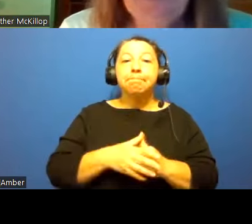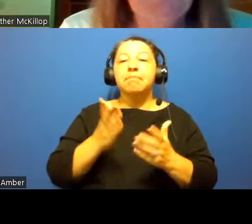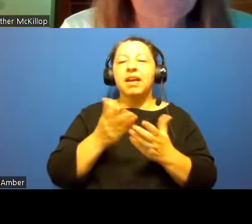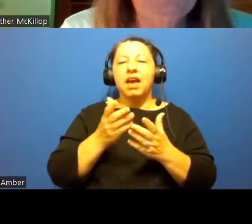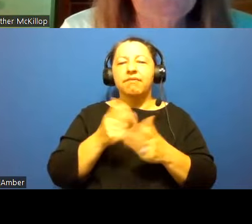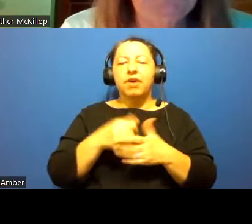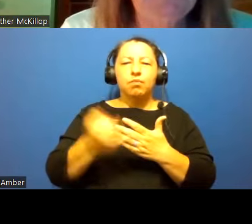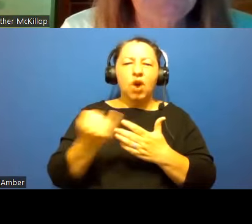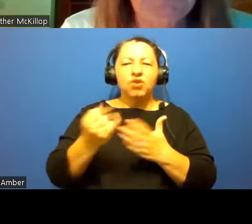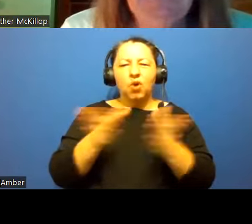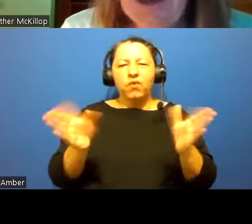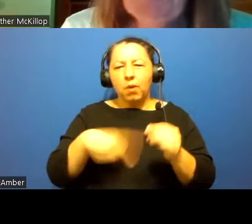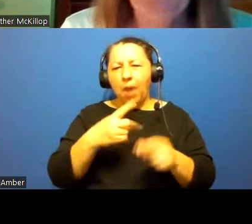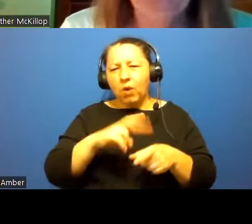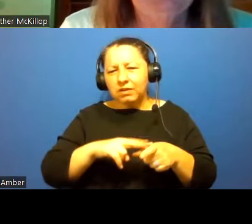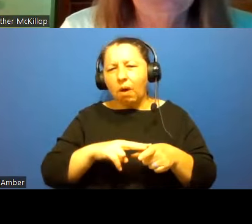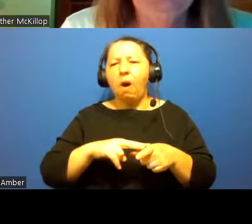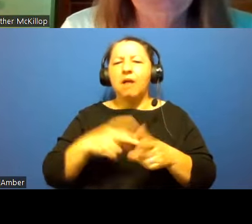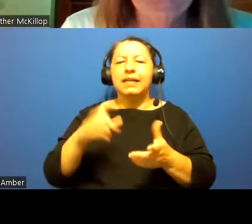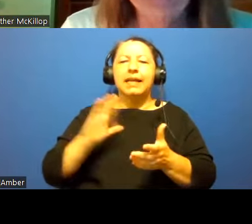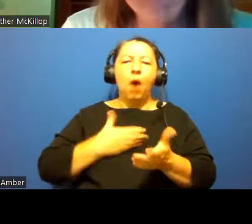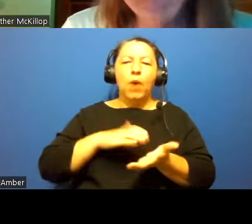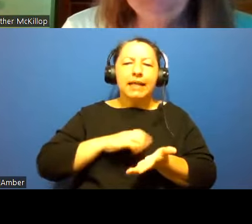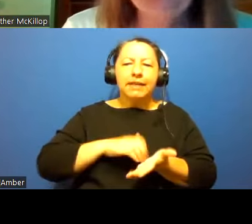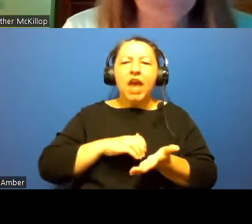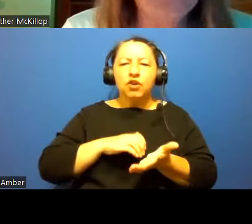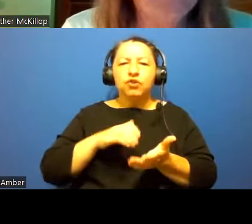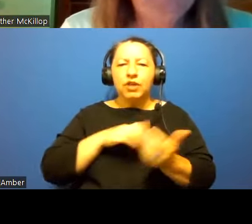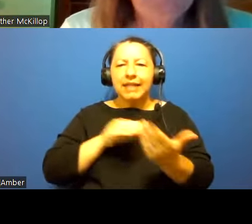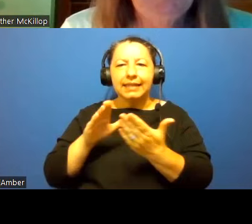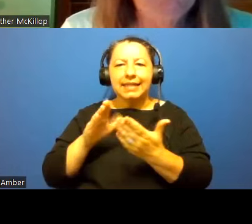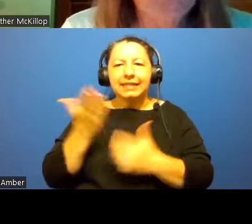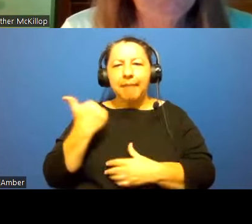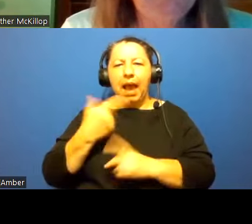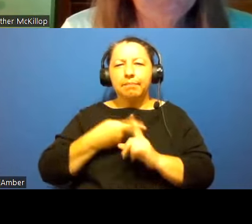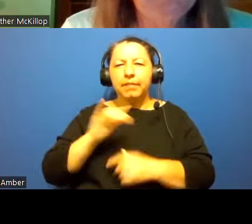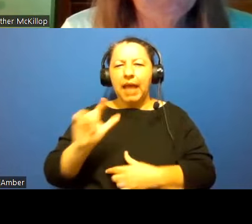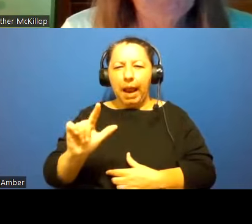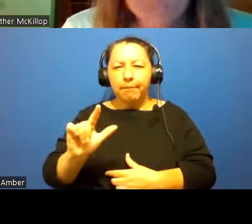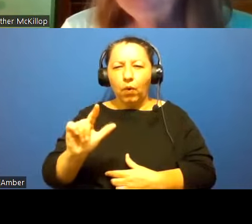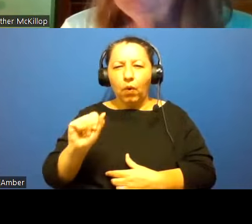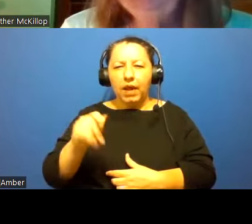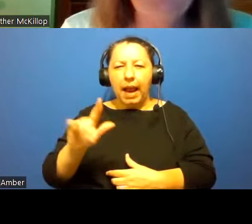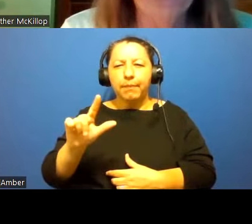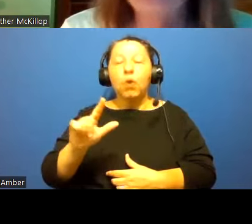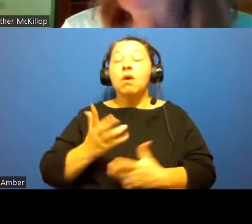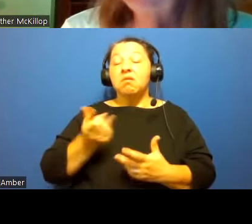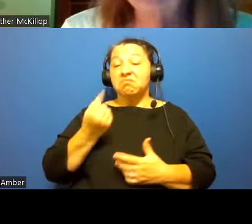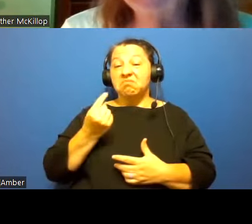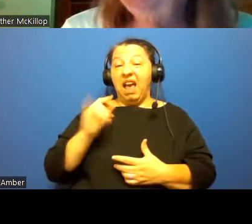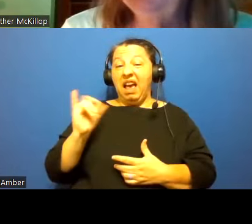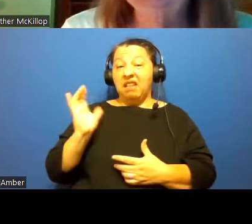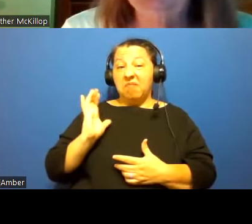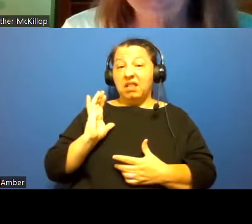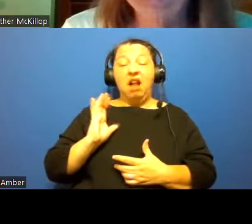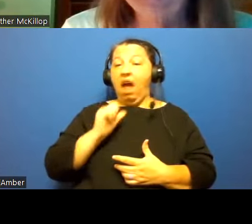excavation techniques in April. And at that time, I really didn't think we'd be coming to